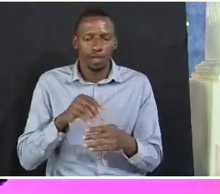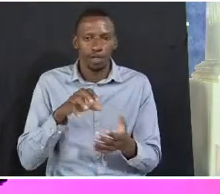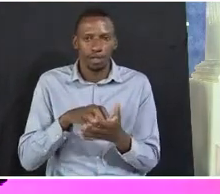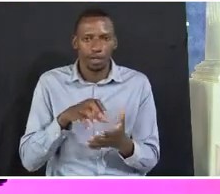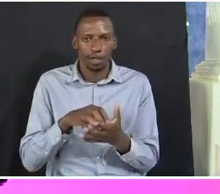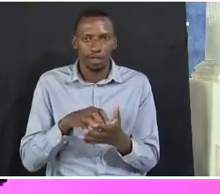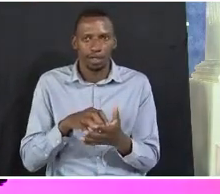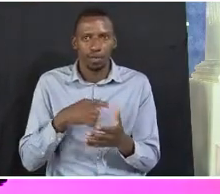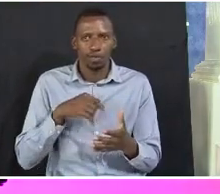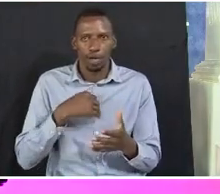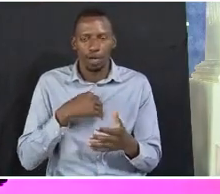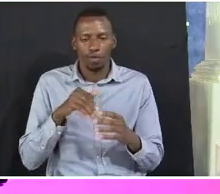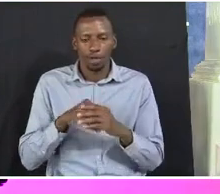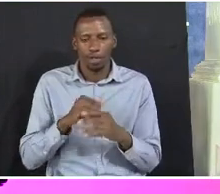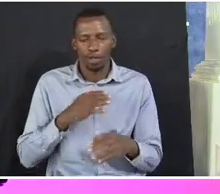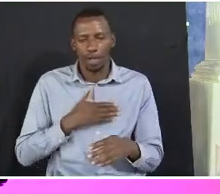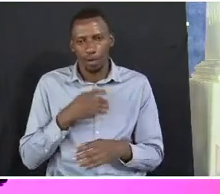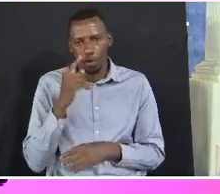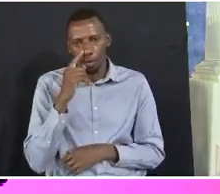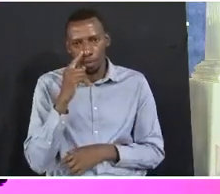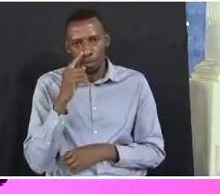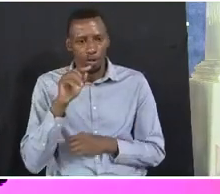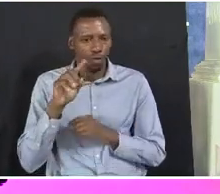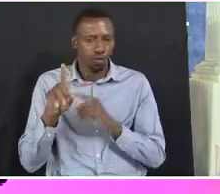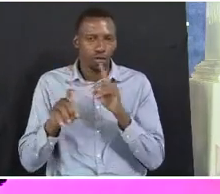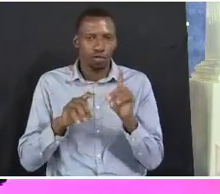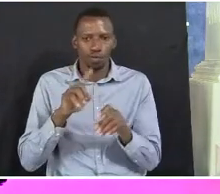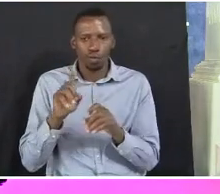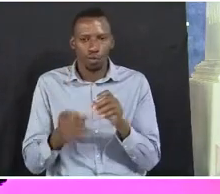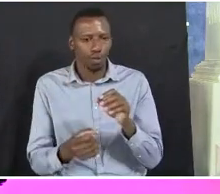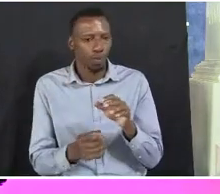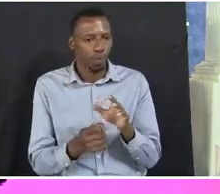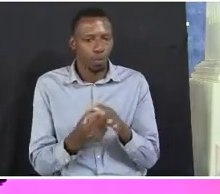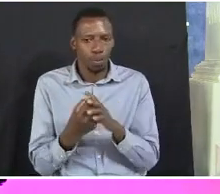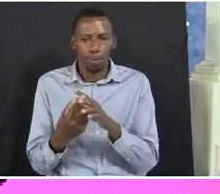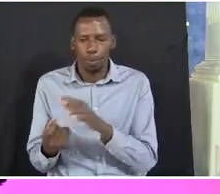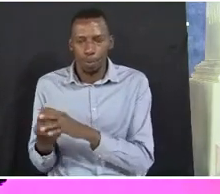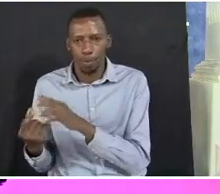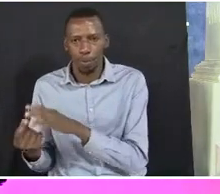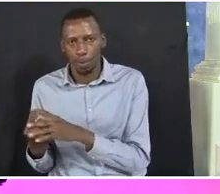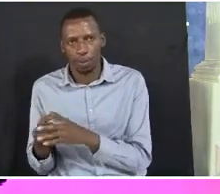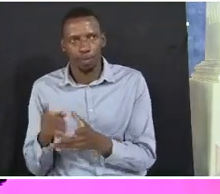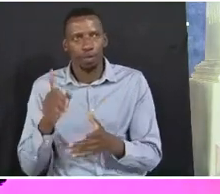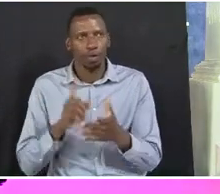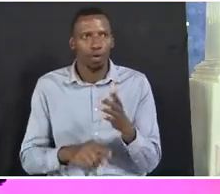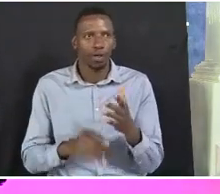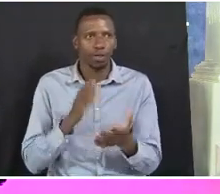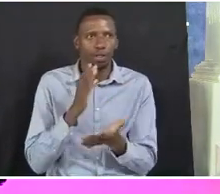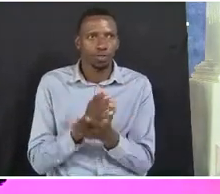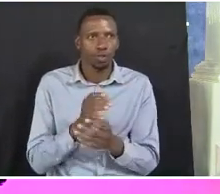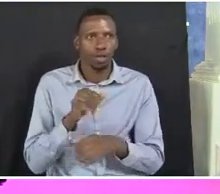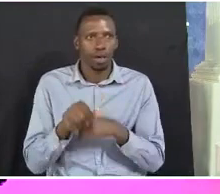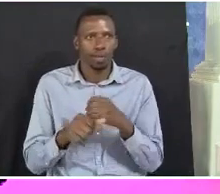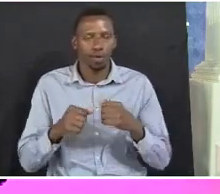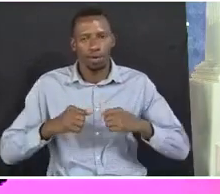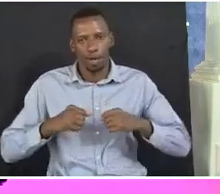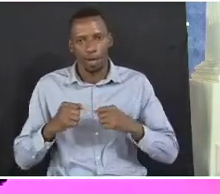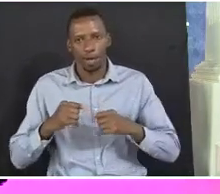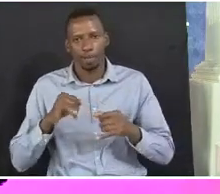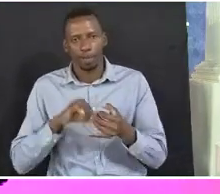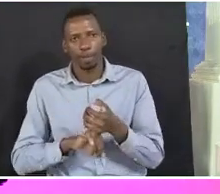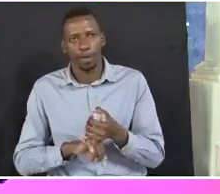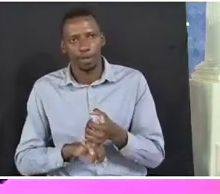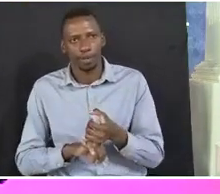our homes? Questions are now arising. What is the truth about a happy marriage? Is it a